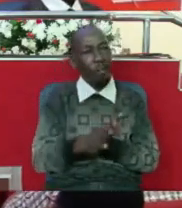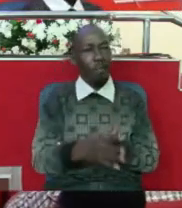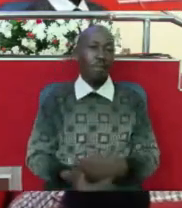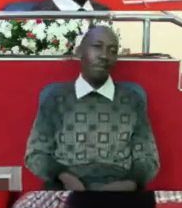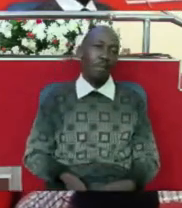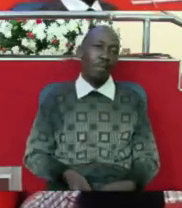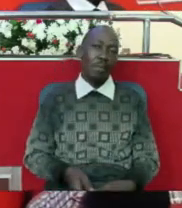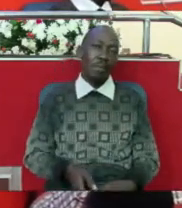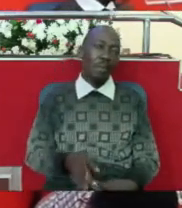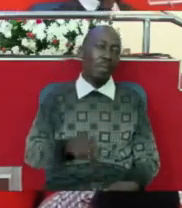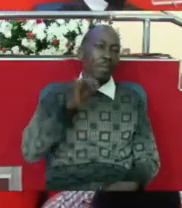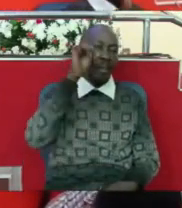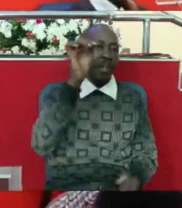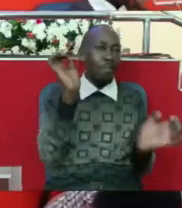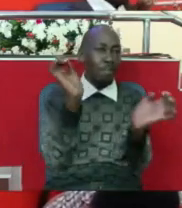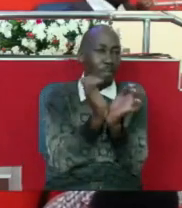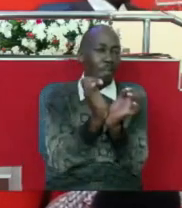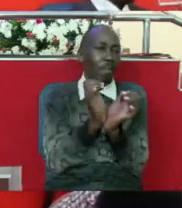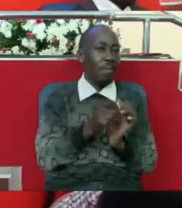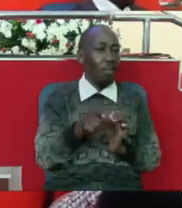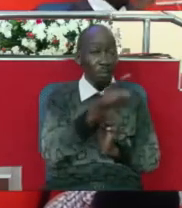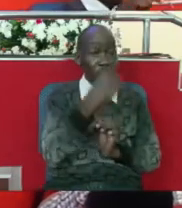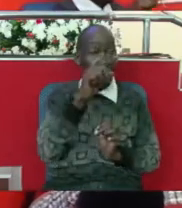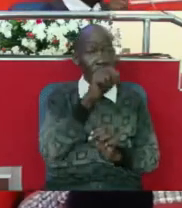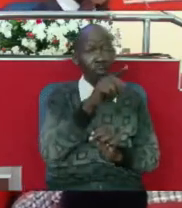Well, he's punishing Israel right now, and